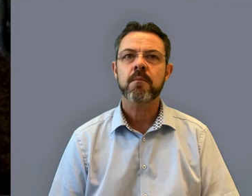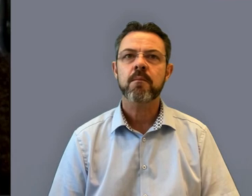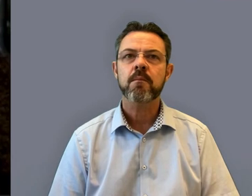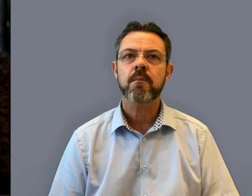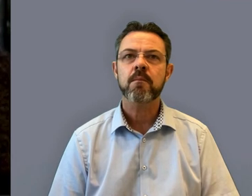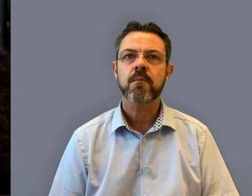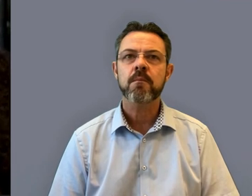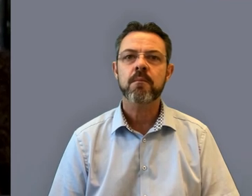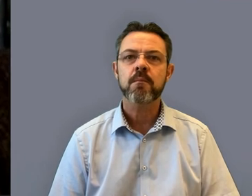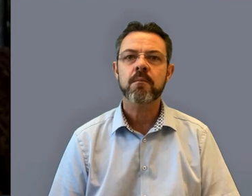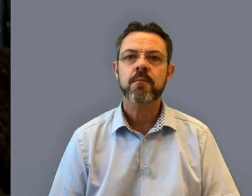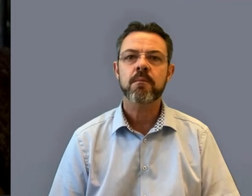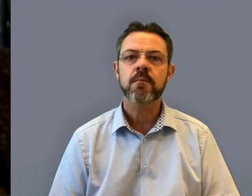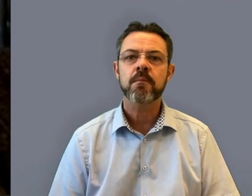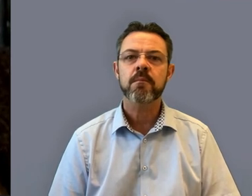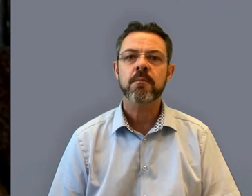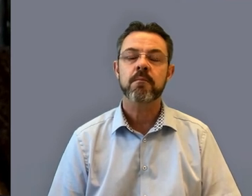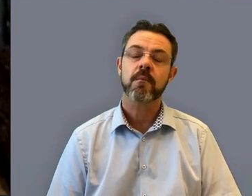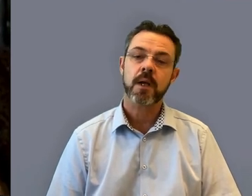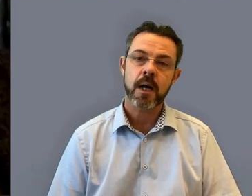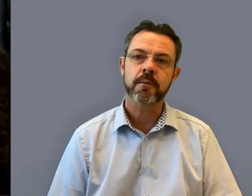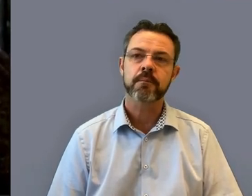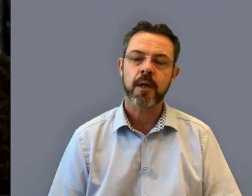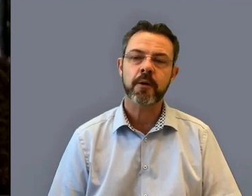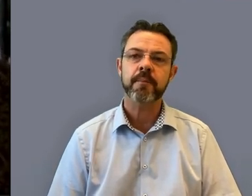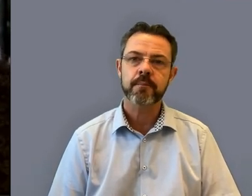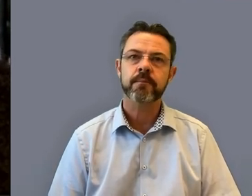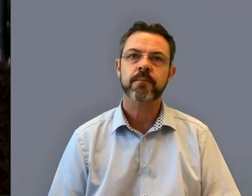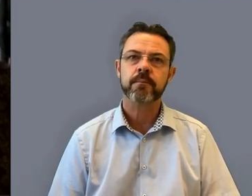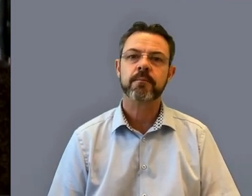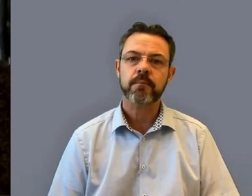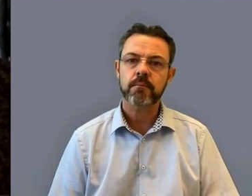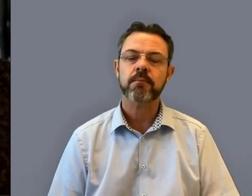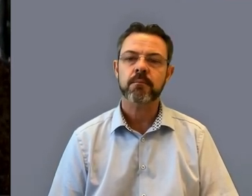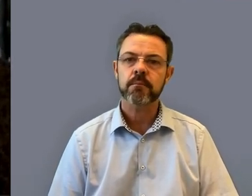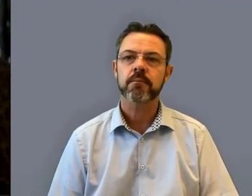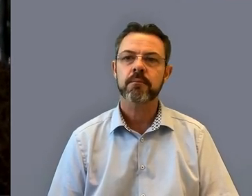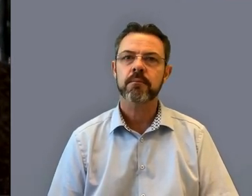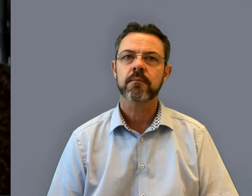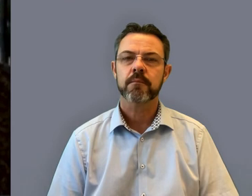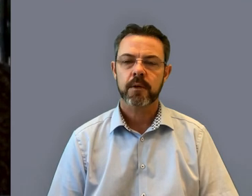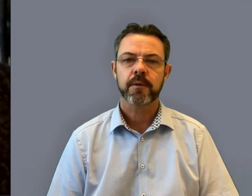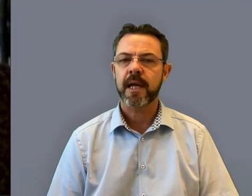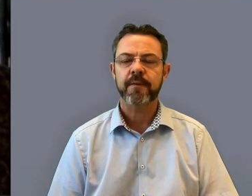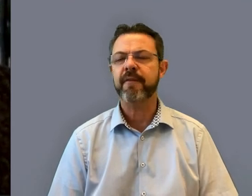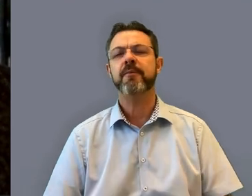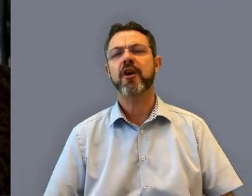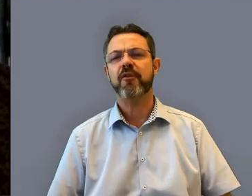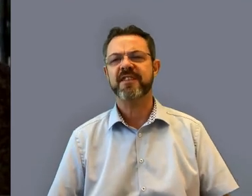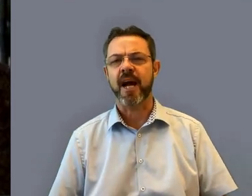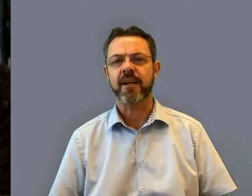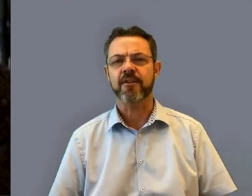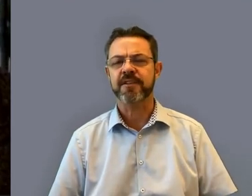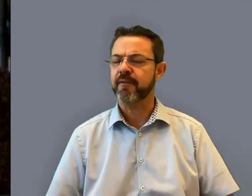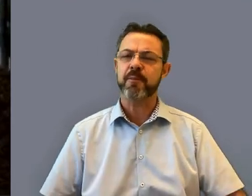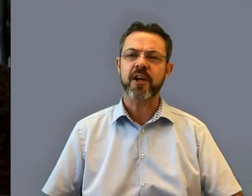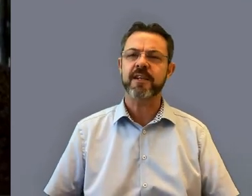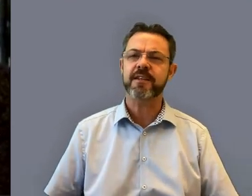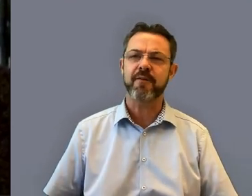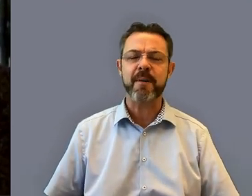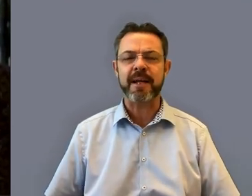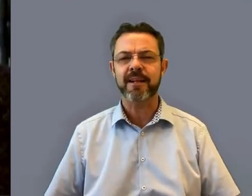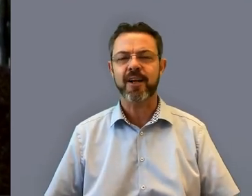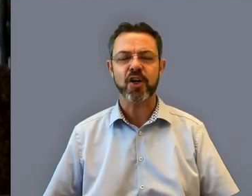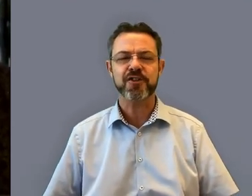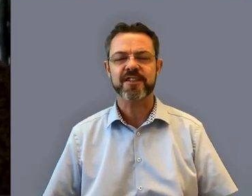Unfortunately, it's almost too mainstream for a startup now. Like, if we speak to a venture capital firm, they're like, yeah, okay, another. Everybody recycles. Everybody